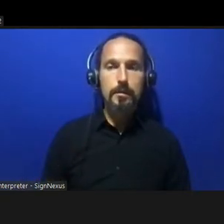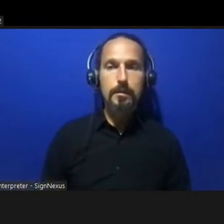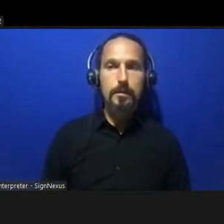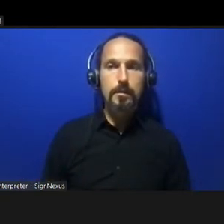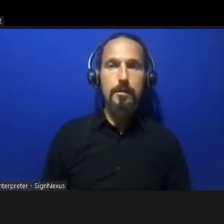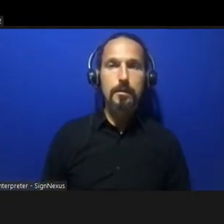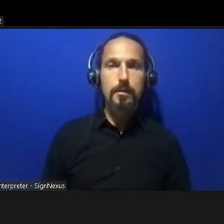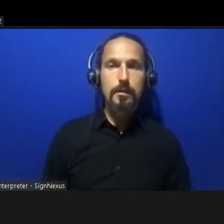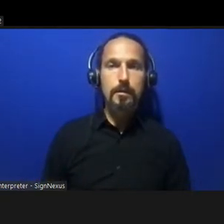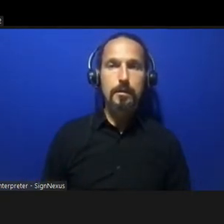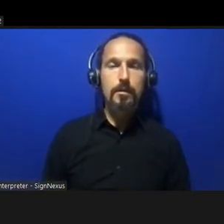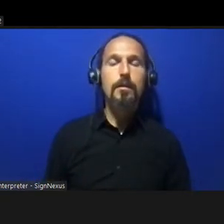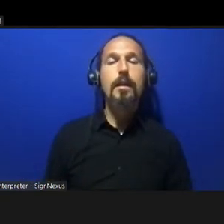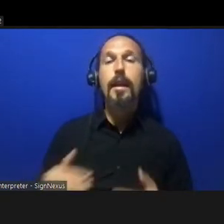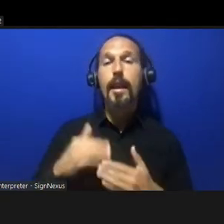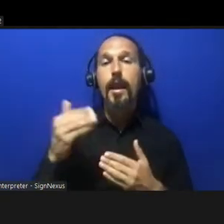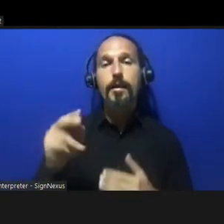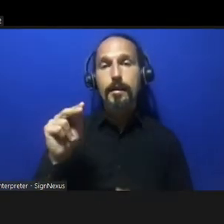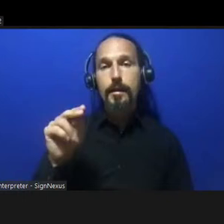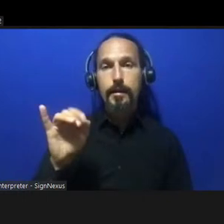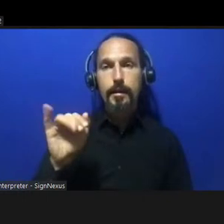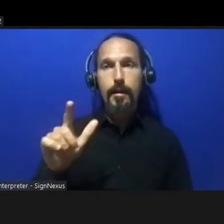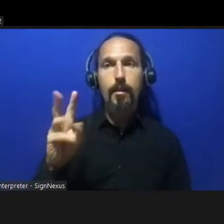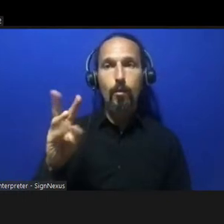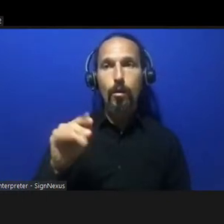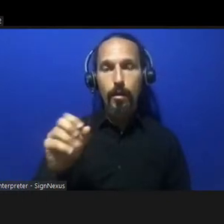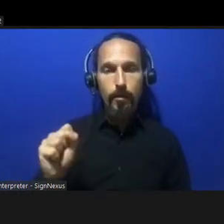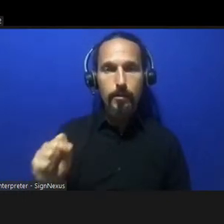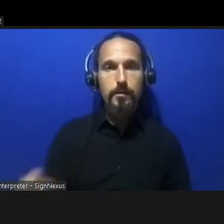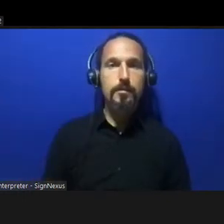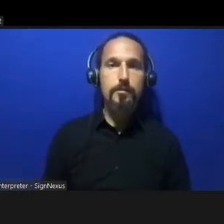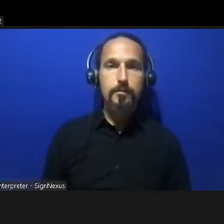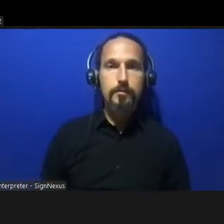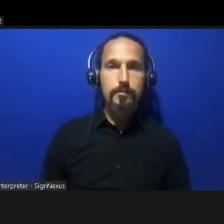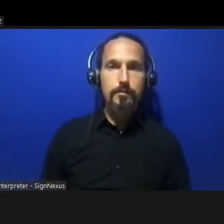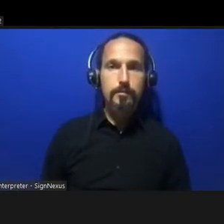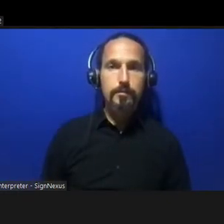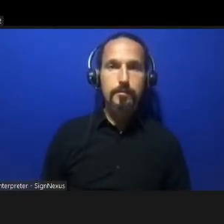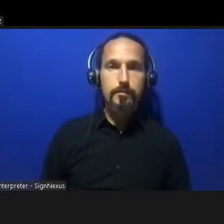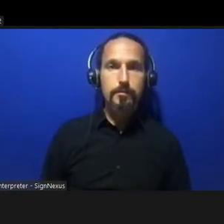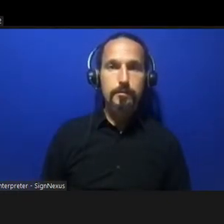our next speaker is neil williams followed by andrew hyatt